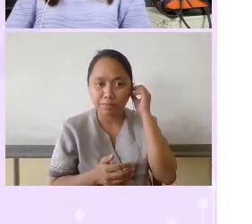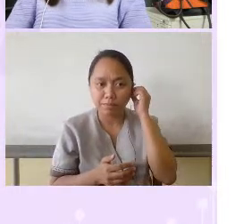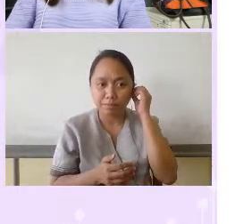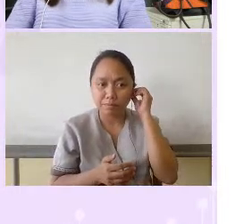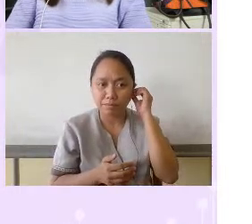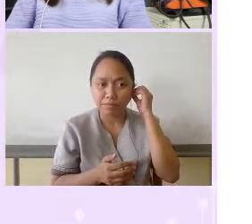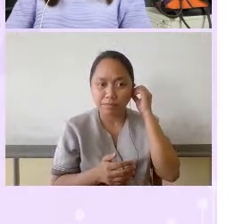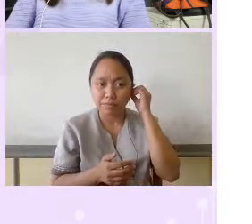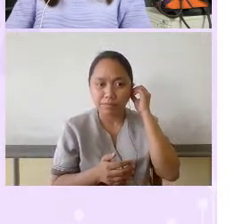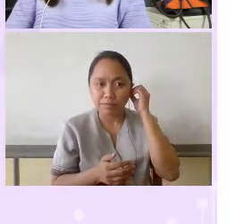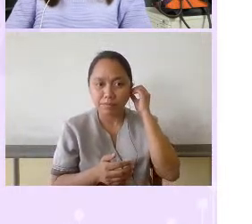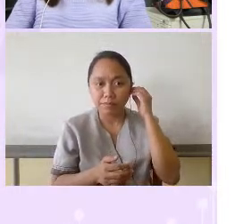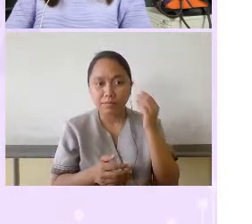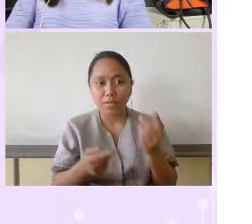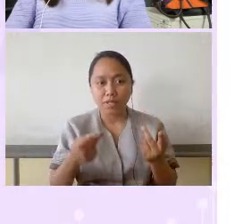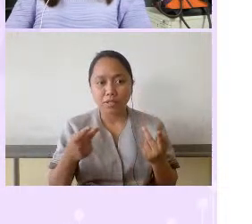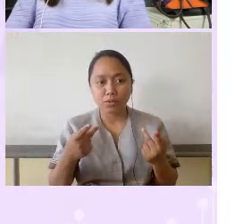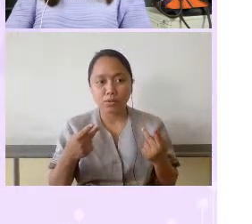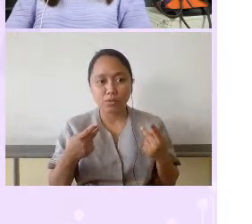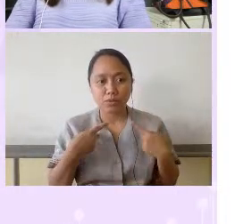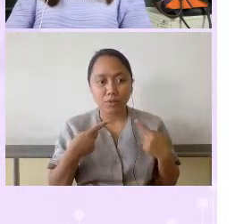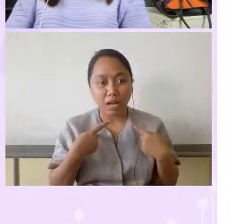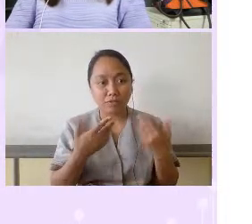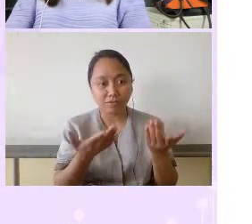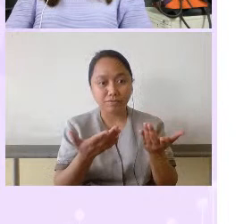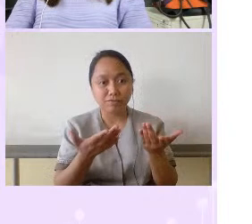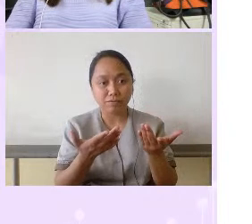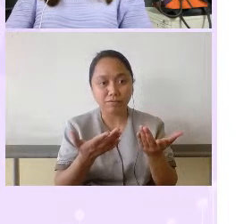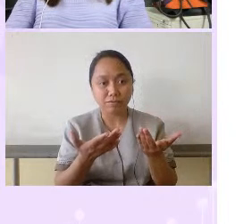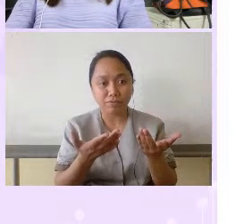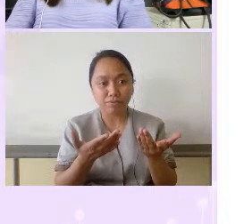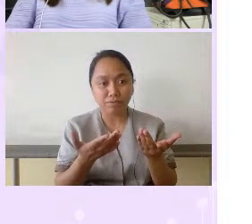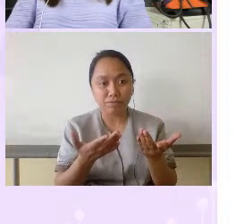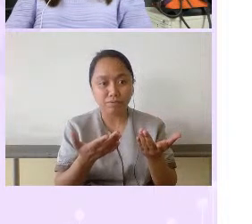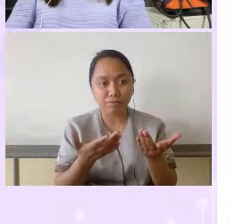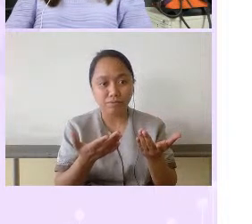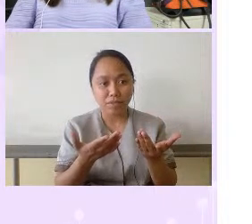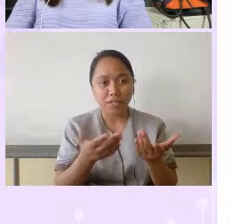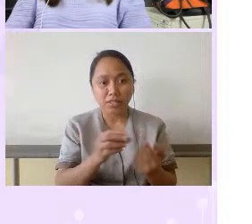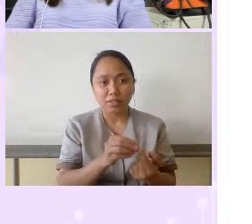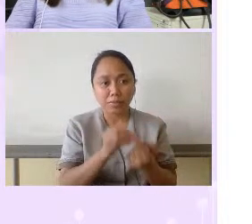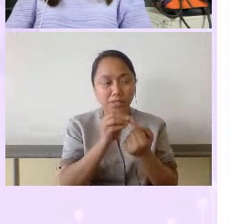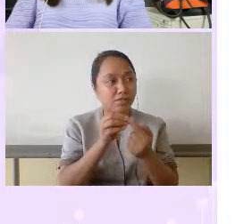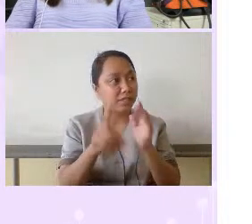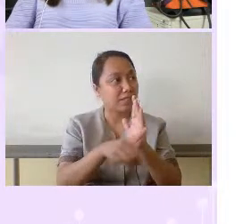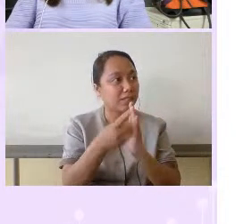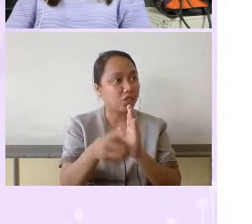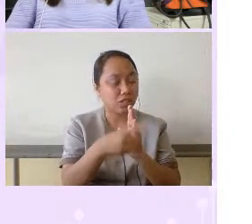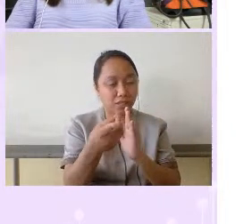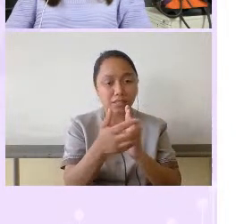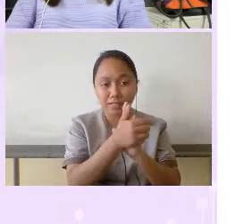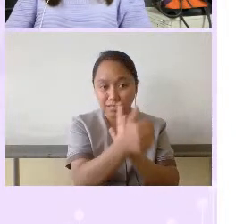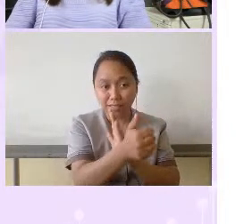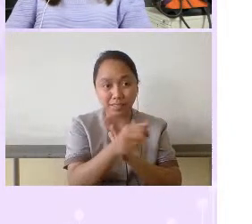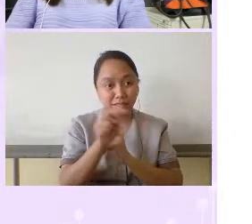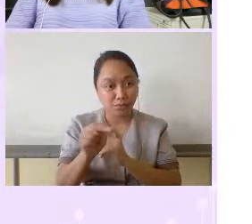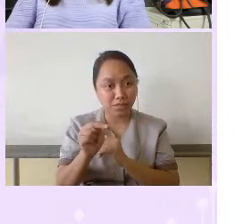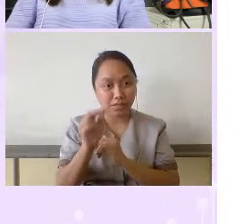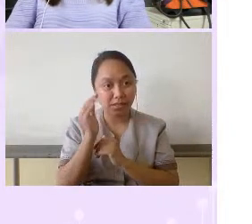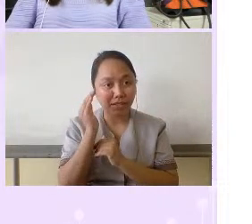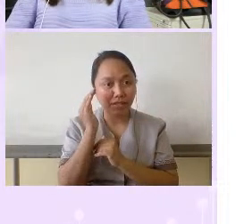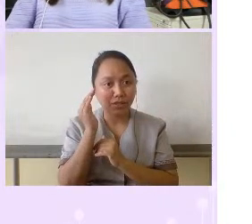mechanisms, life skills training or LST, and establishment-specific technical training and internship or